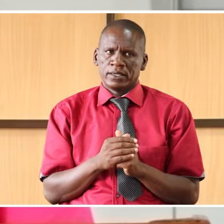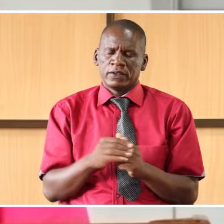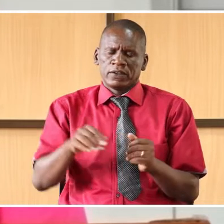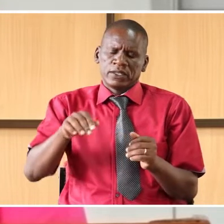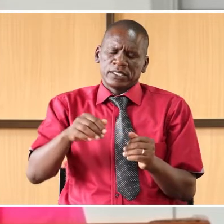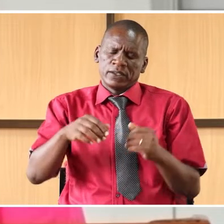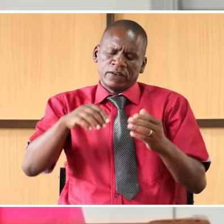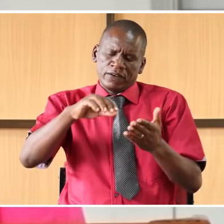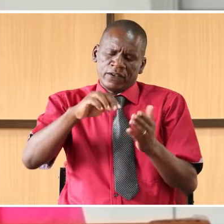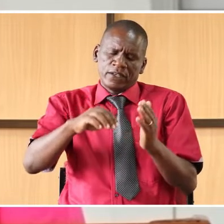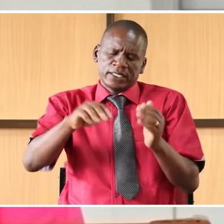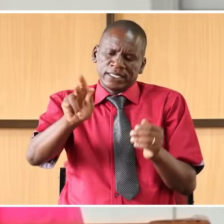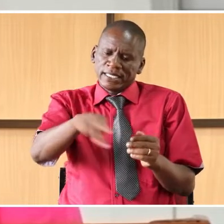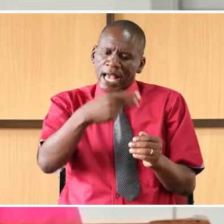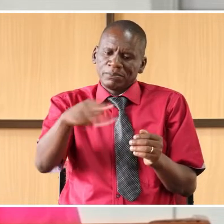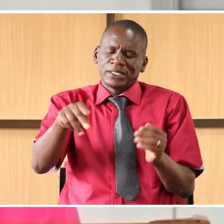Verse 1 of Psalms